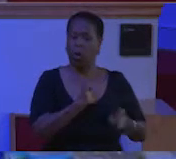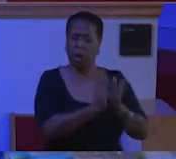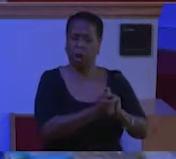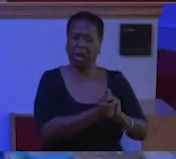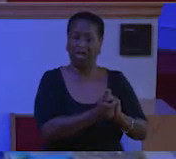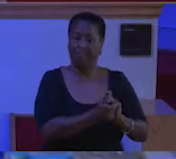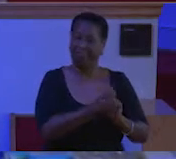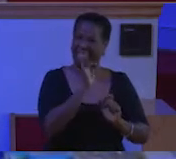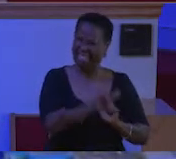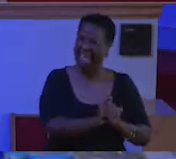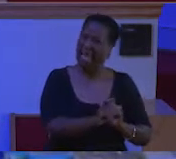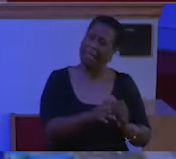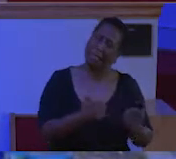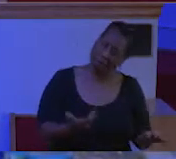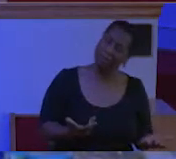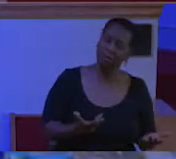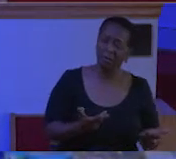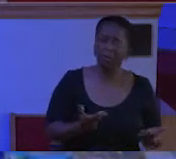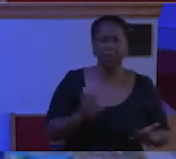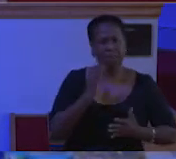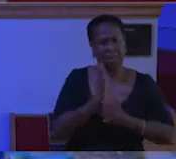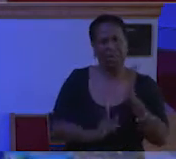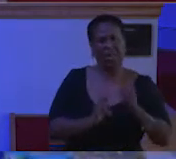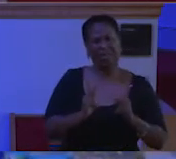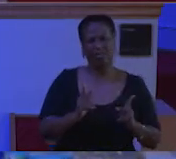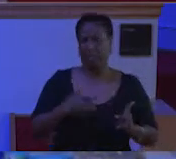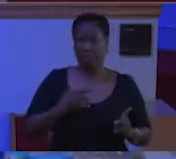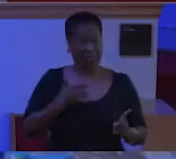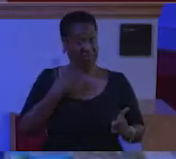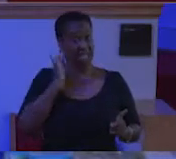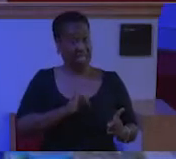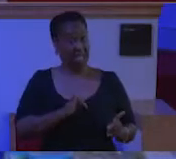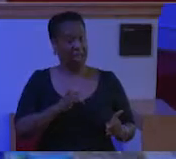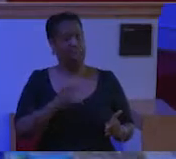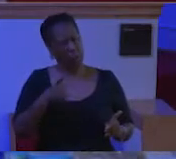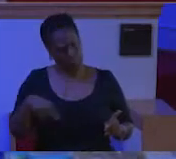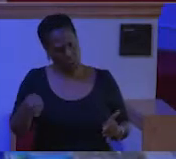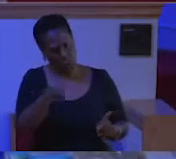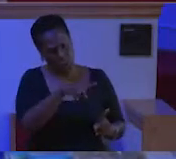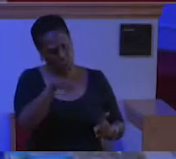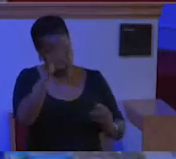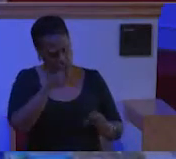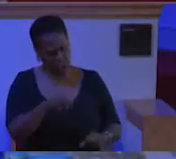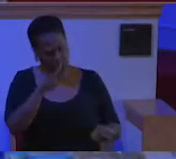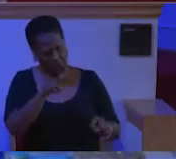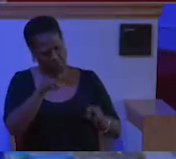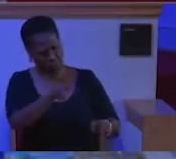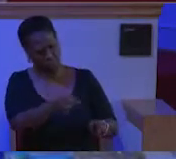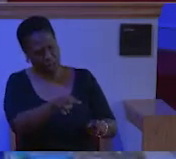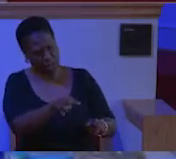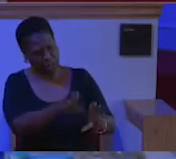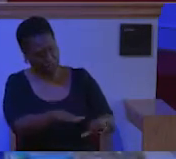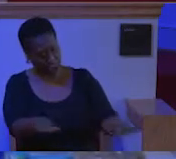what a lamentable state of existence when you can look at another